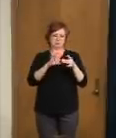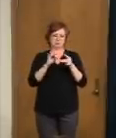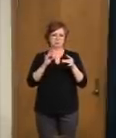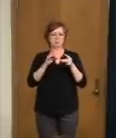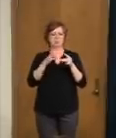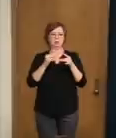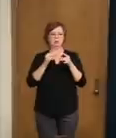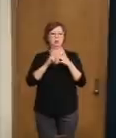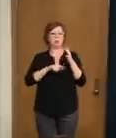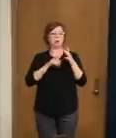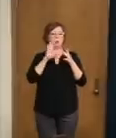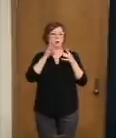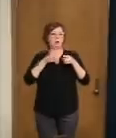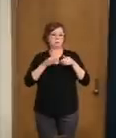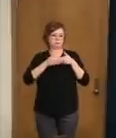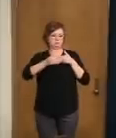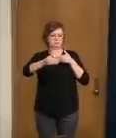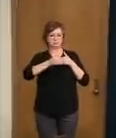steps.